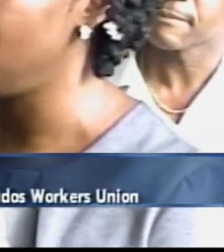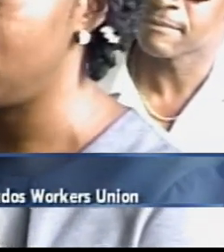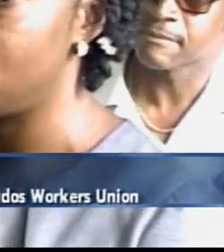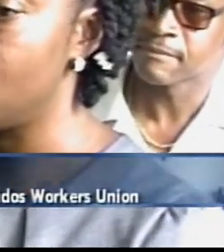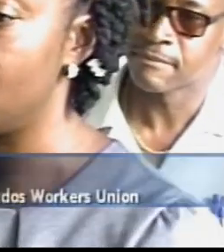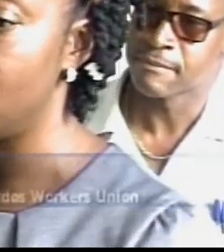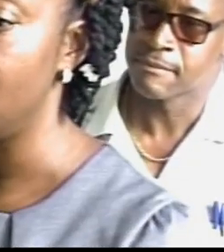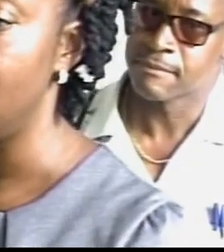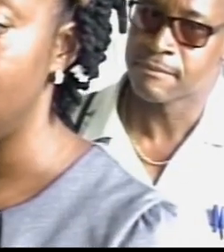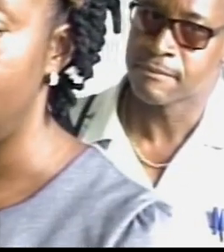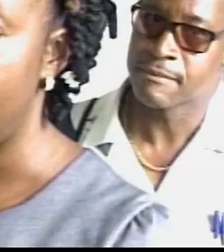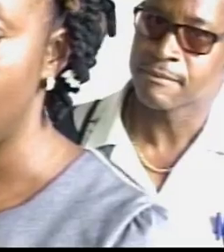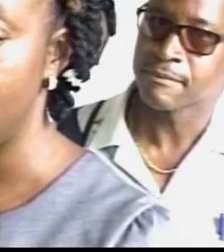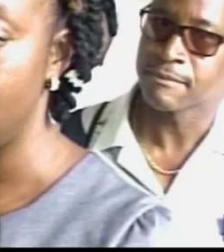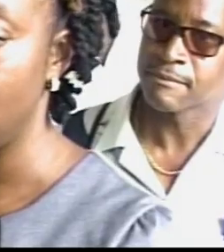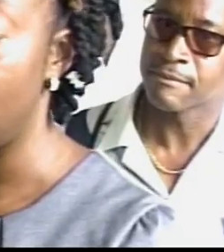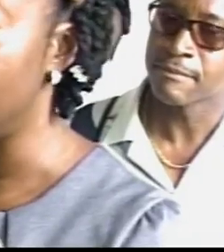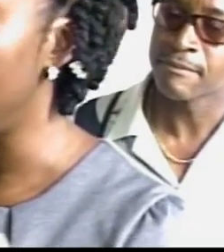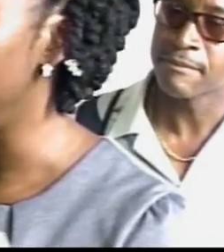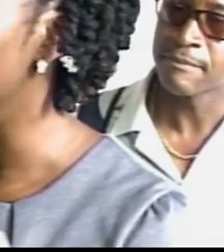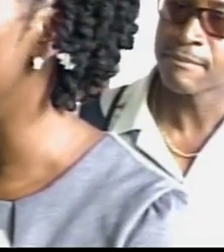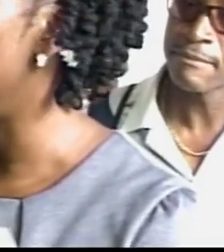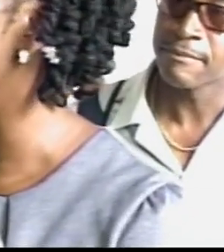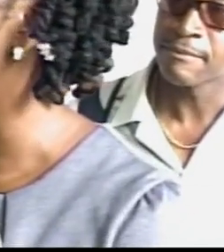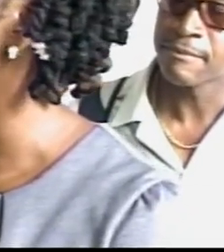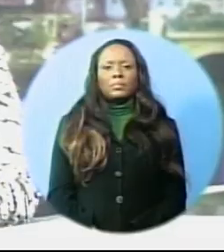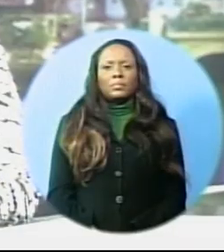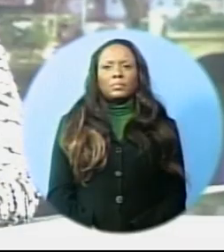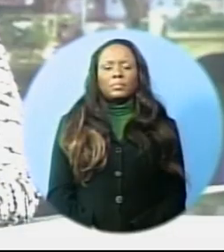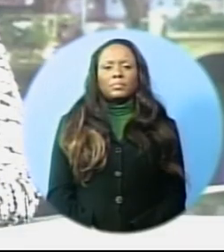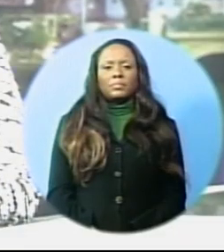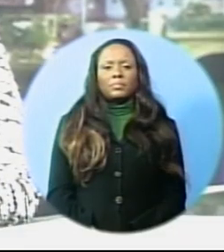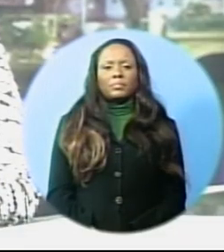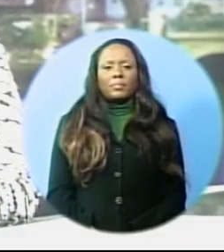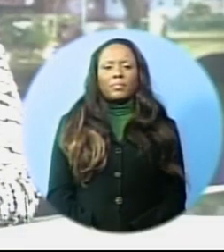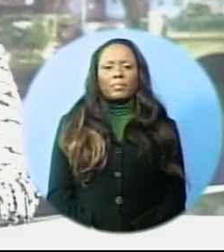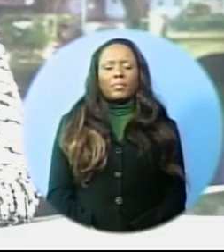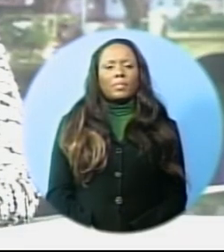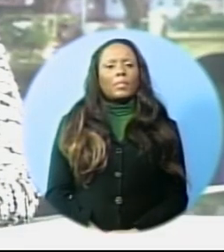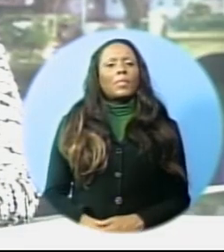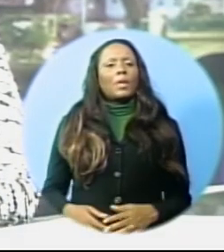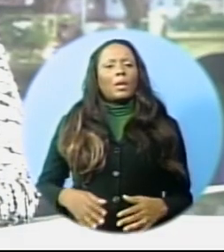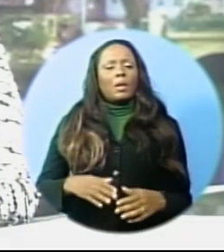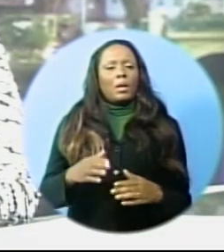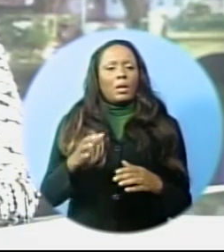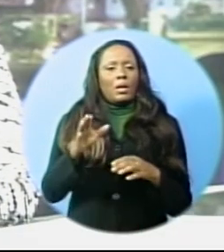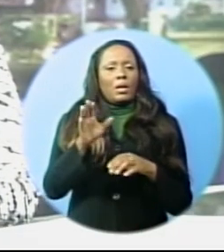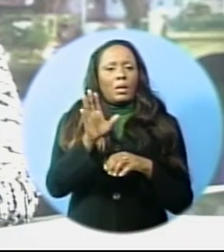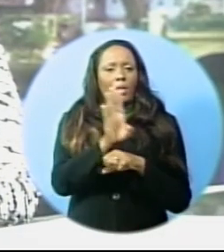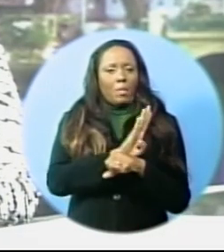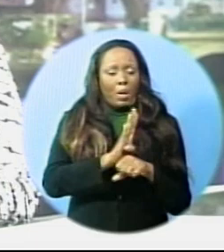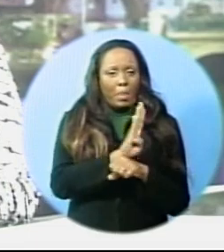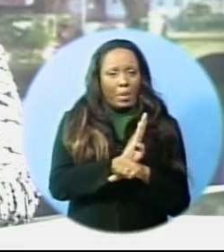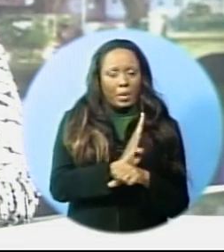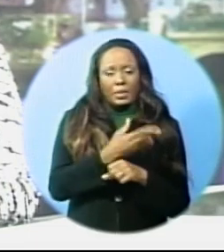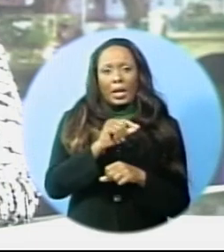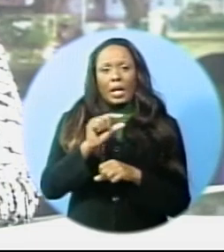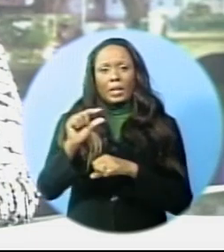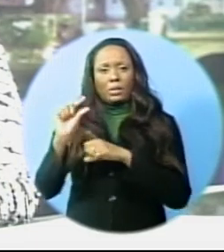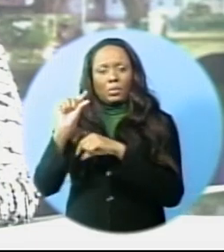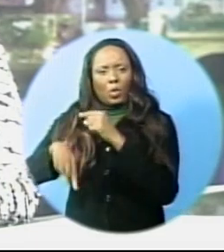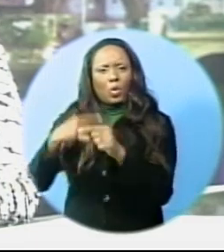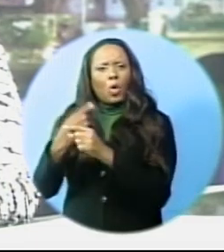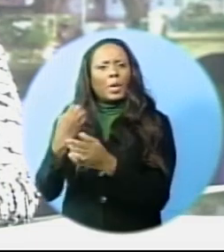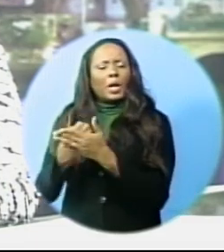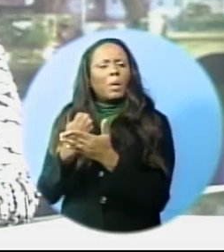Workers Union, so the action continues. The impact of the global economy on Barbados and the rest of